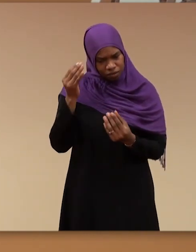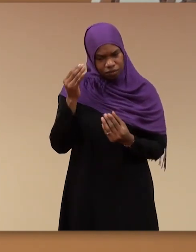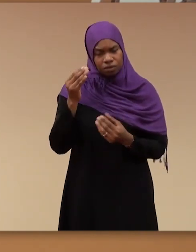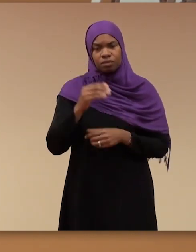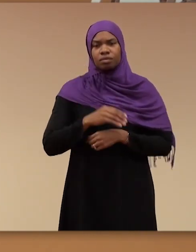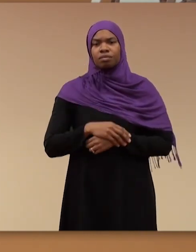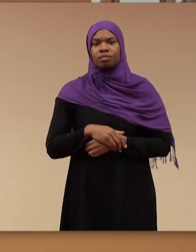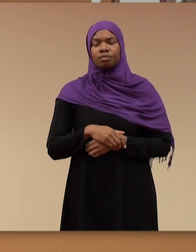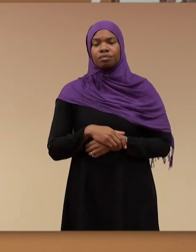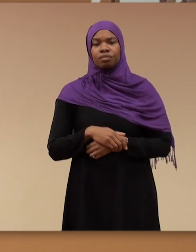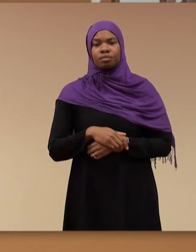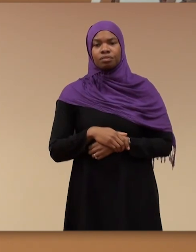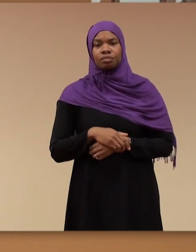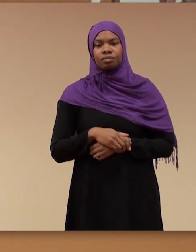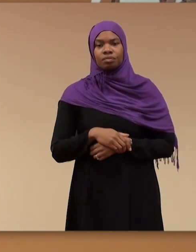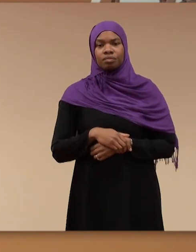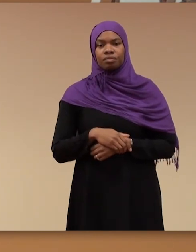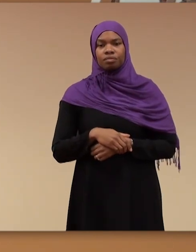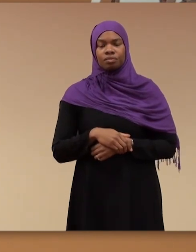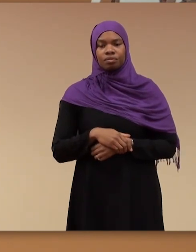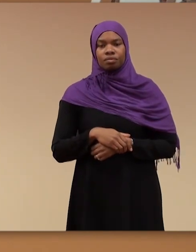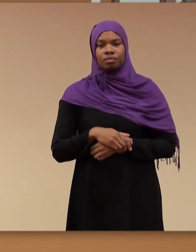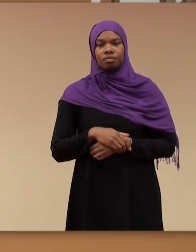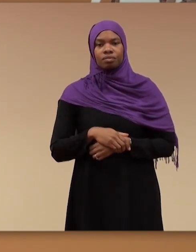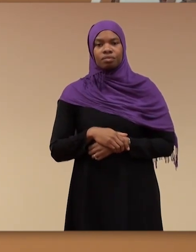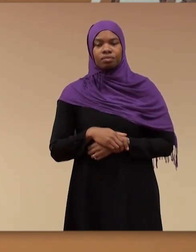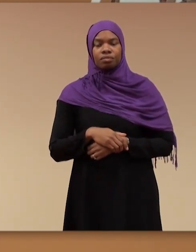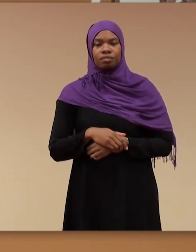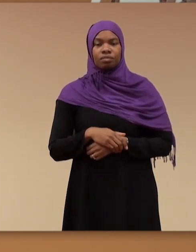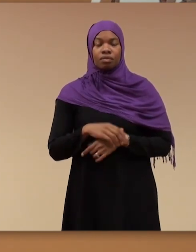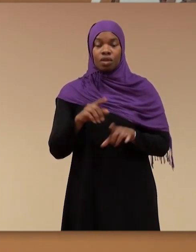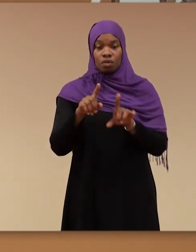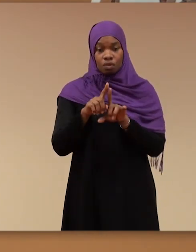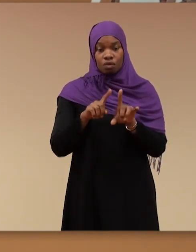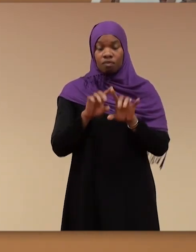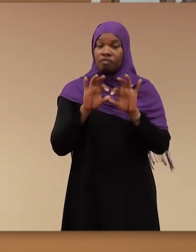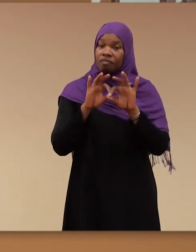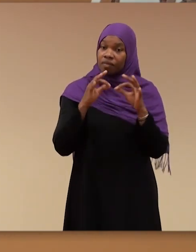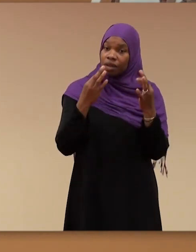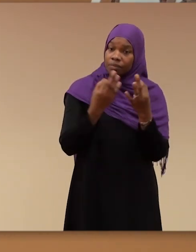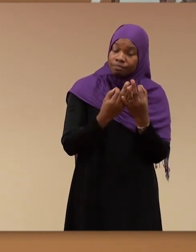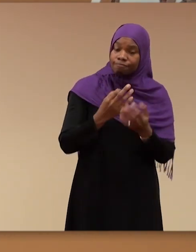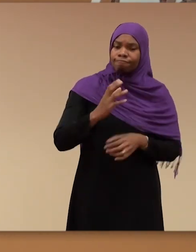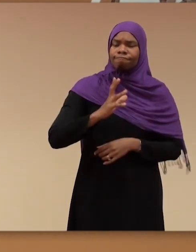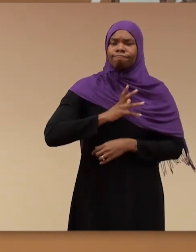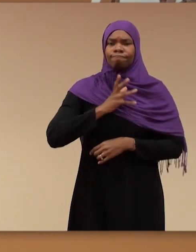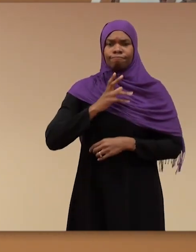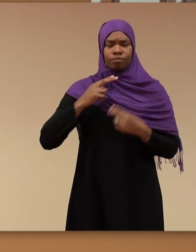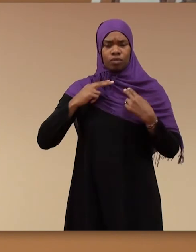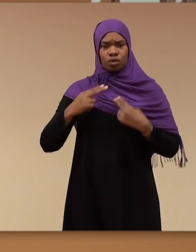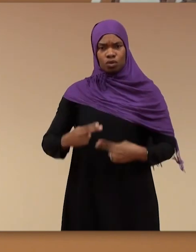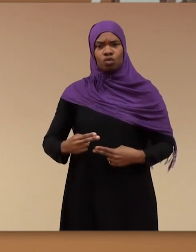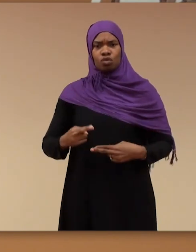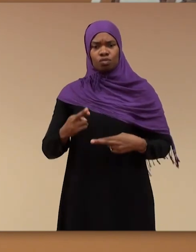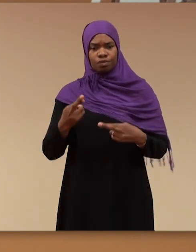and also preserving the family and the pedigree, and preserving your human